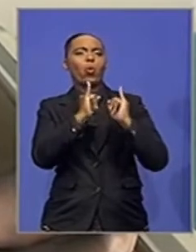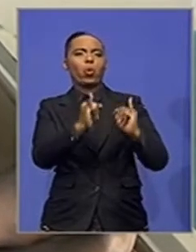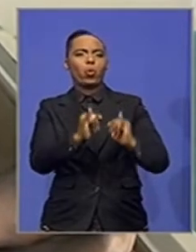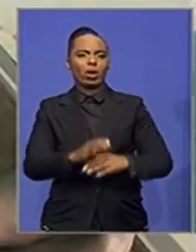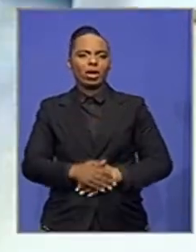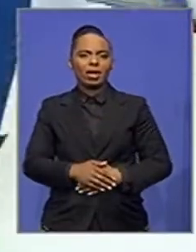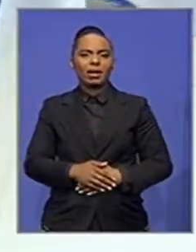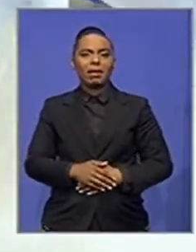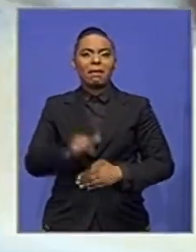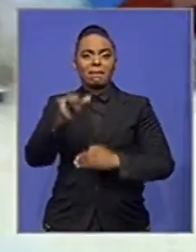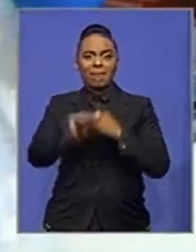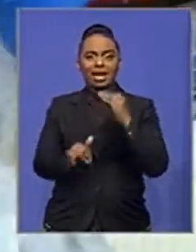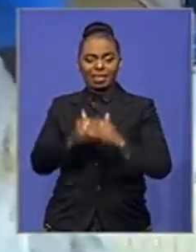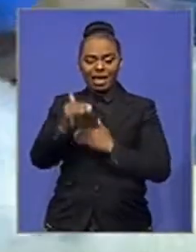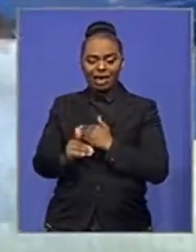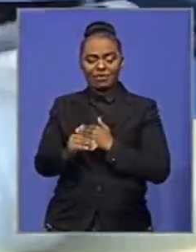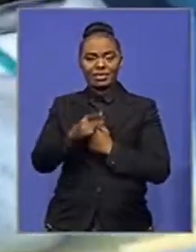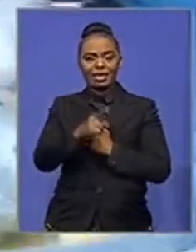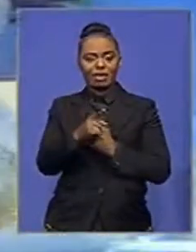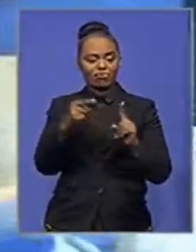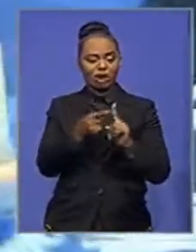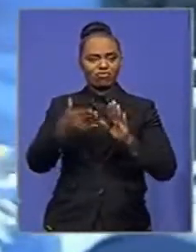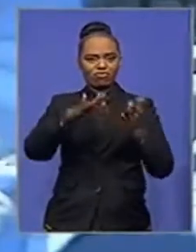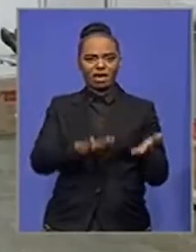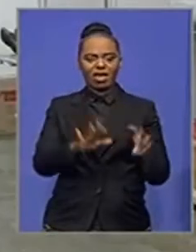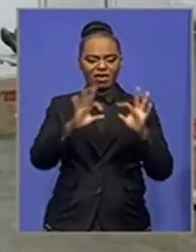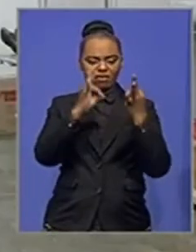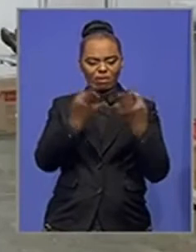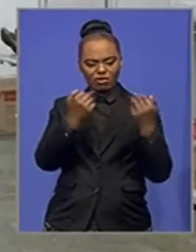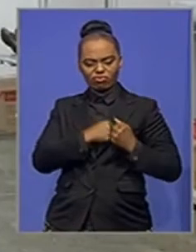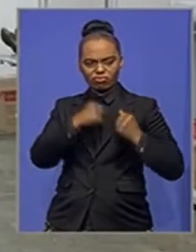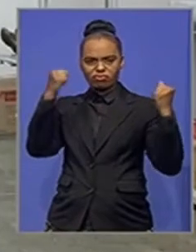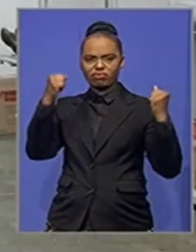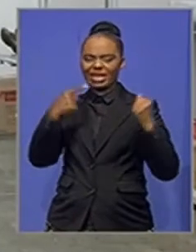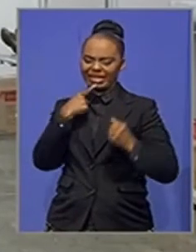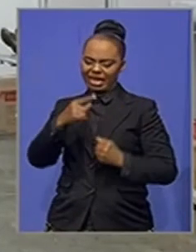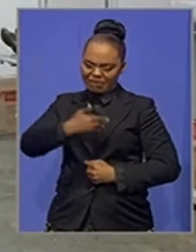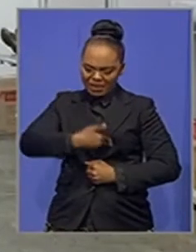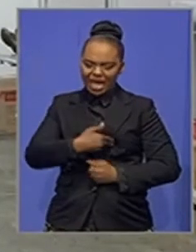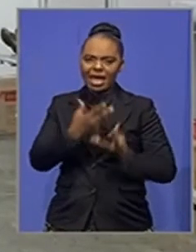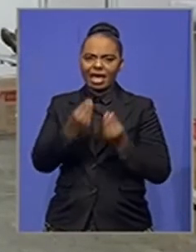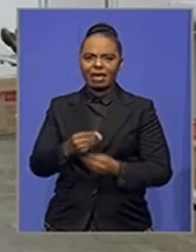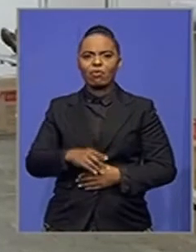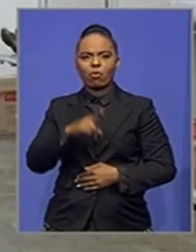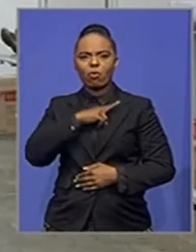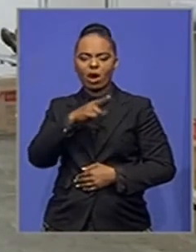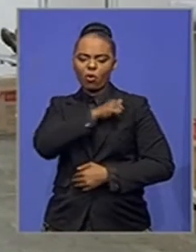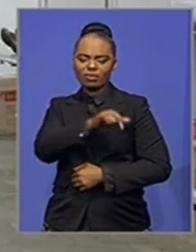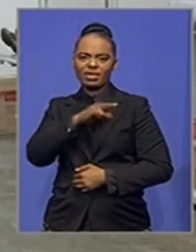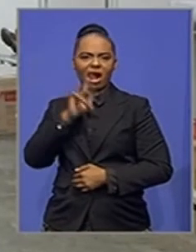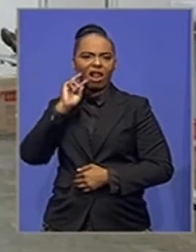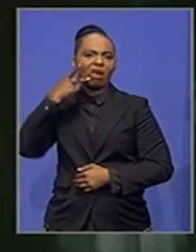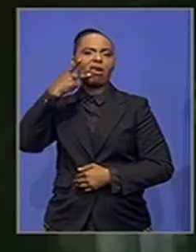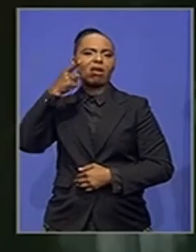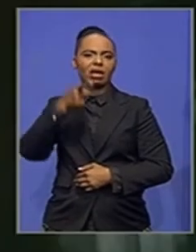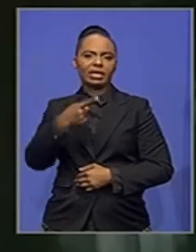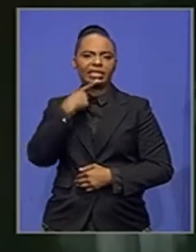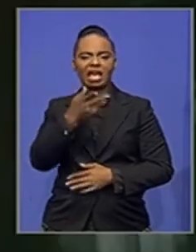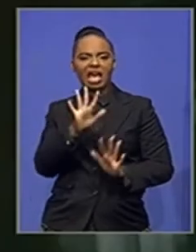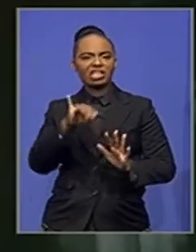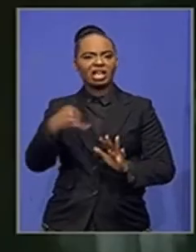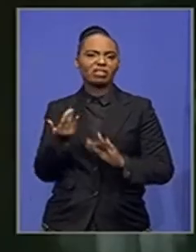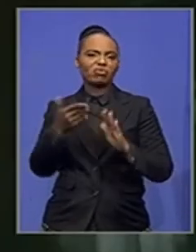lapa ba bolela ka bohloko bjo ba bo kwelego. Se ke ka ge bookelo bo boletše maaka ka seo se ka bago se hlotše lehu la gagwe. We are